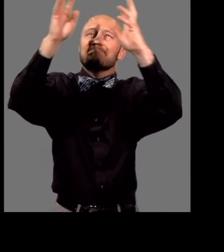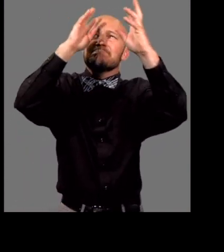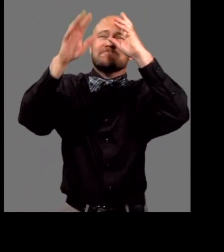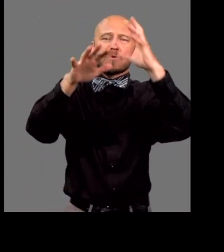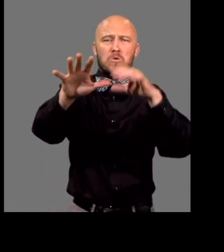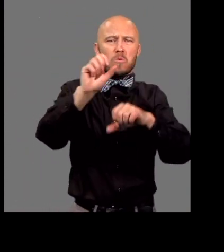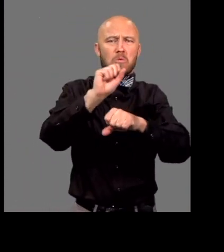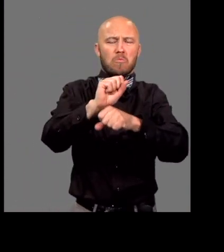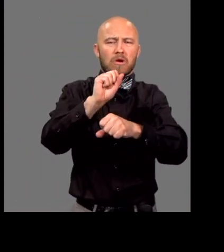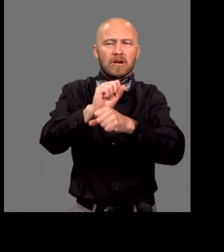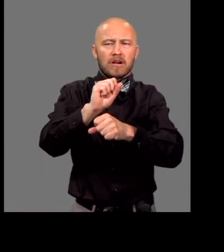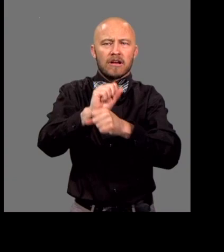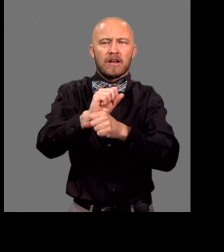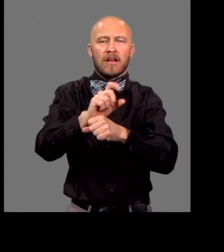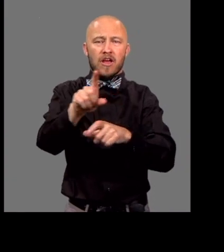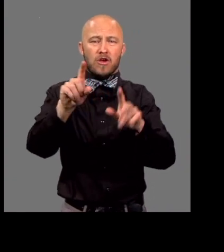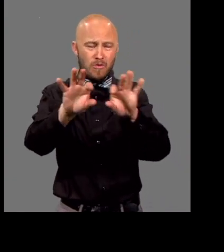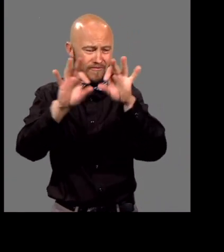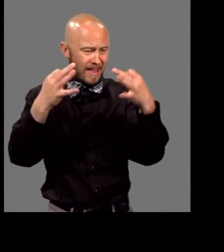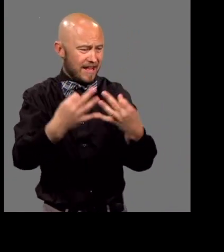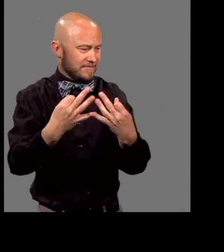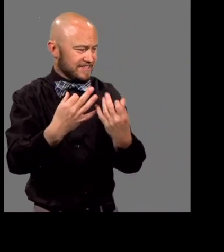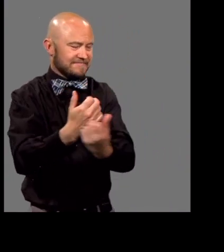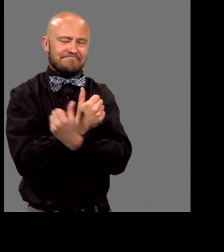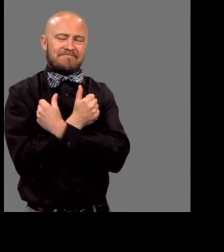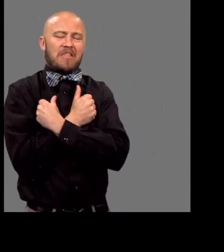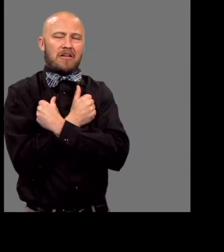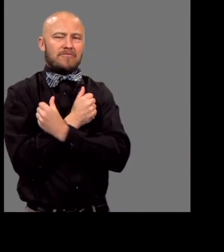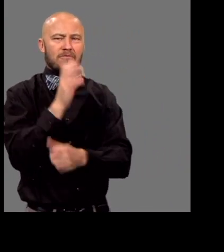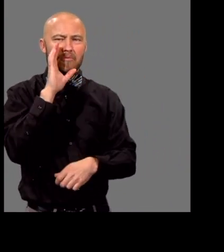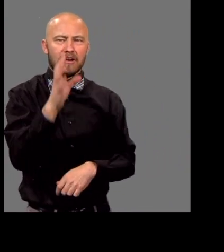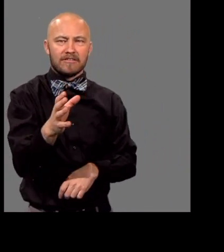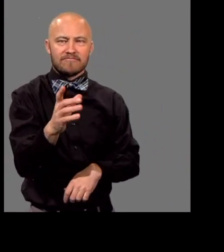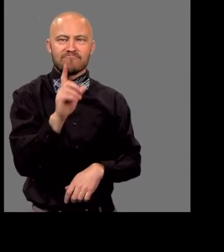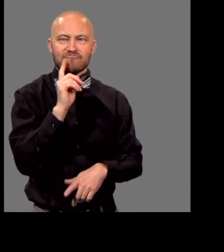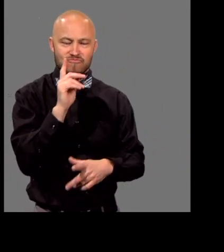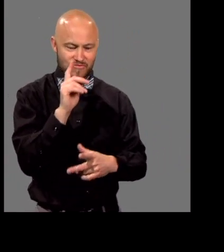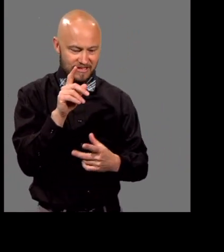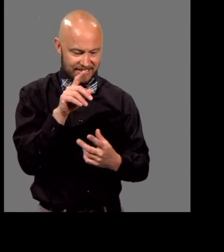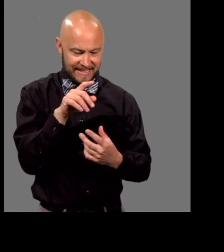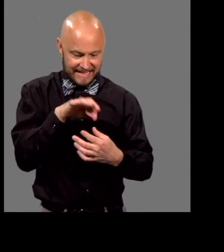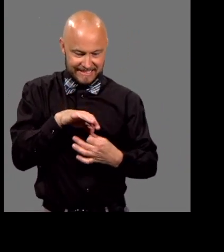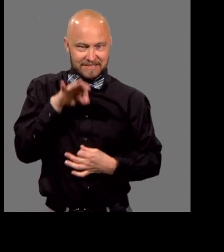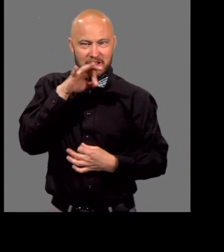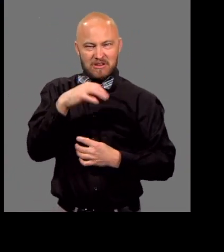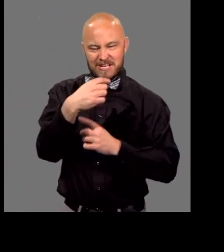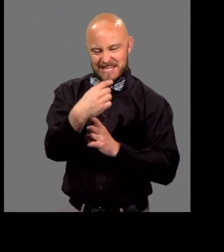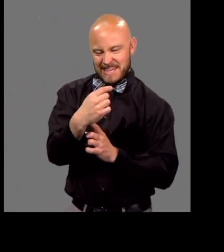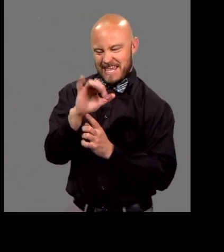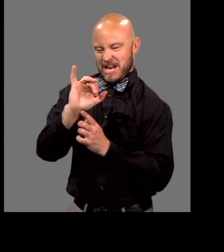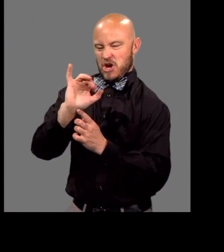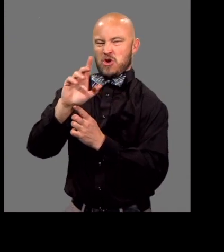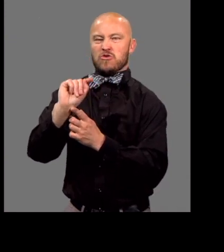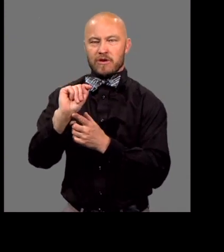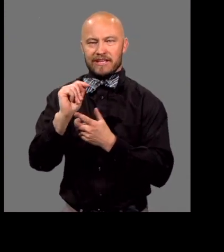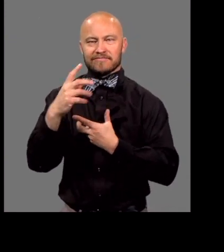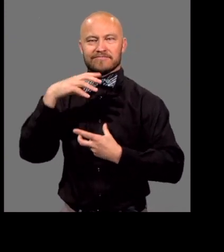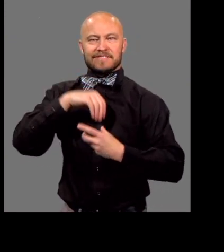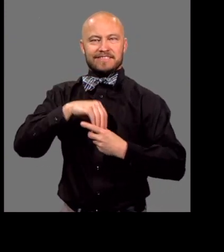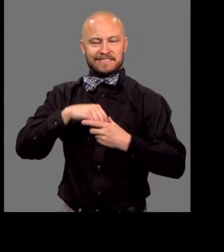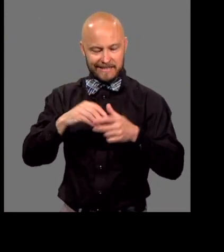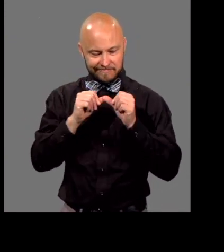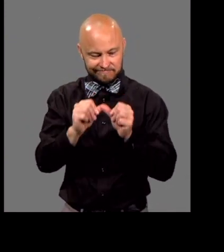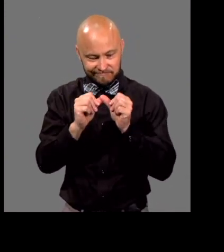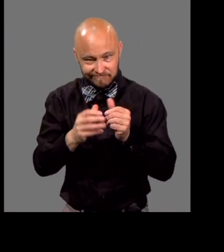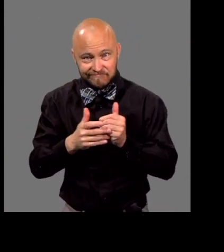innovation in your work, love for your family, and that special spirit of grit wherever your path